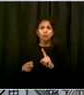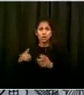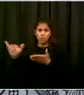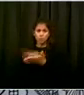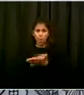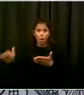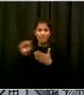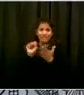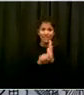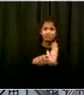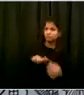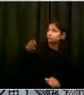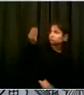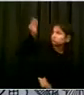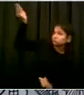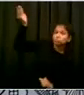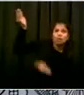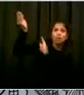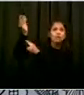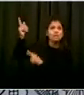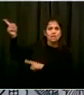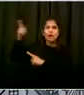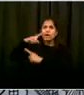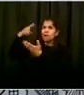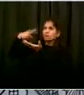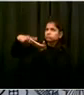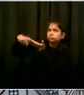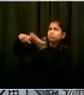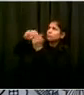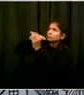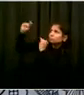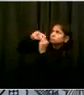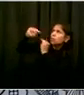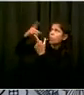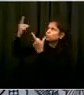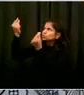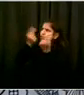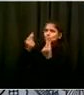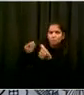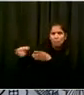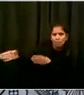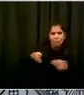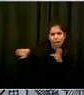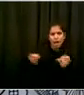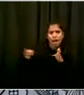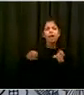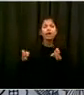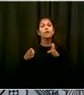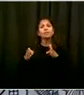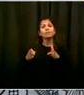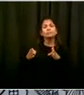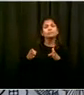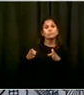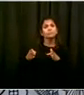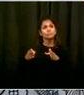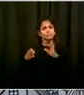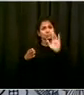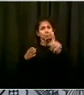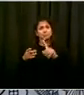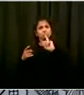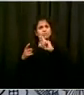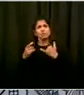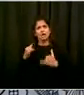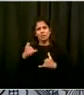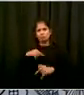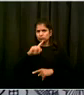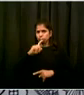important modifications, which we'll talk about today. But the bottom line is that concept I put forward, that we need to address this